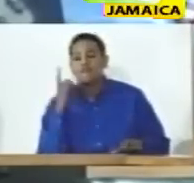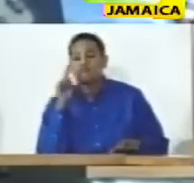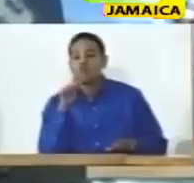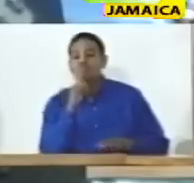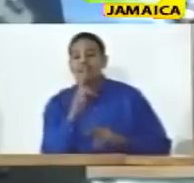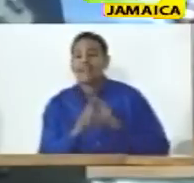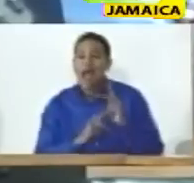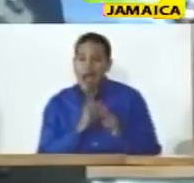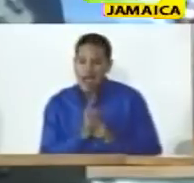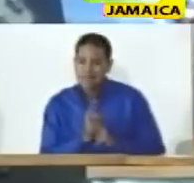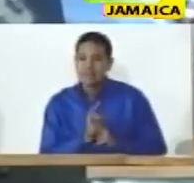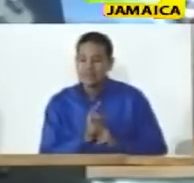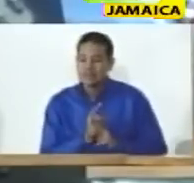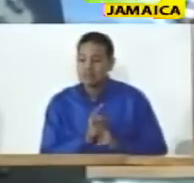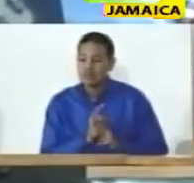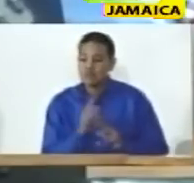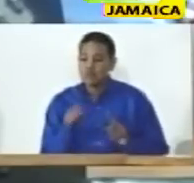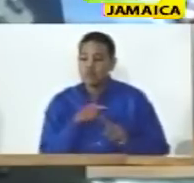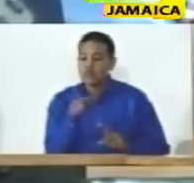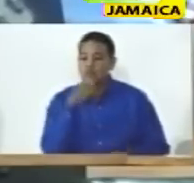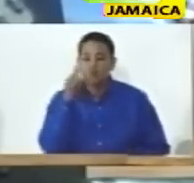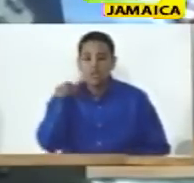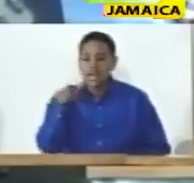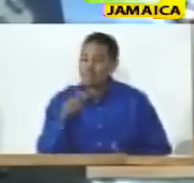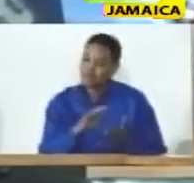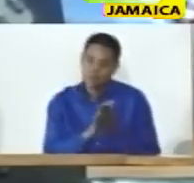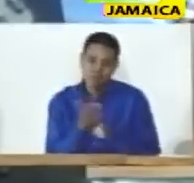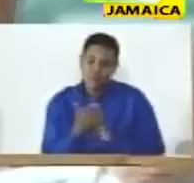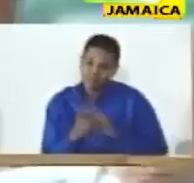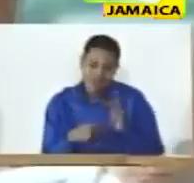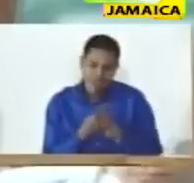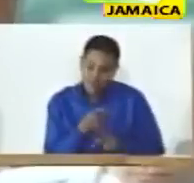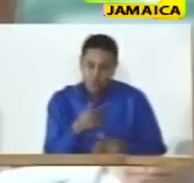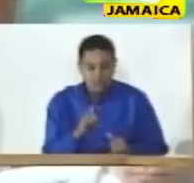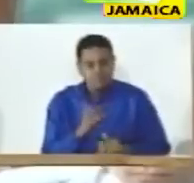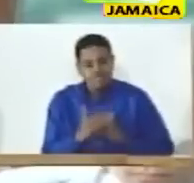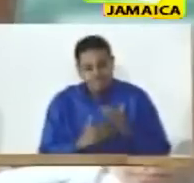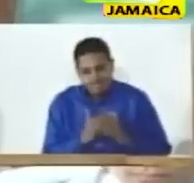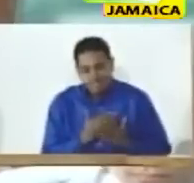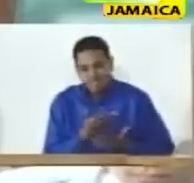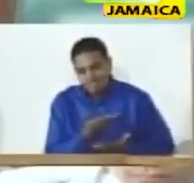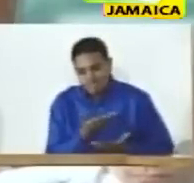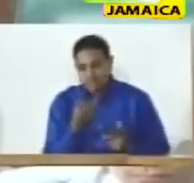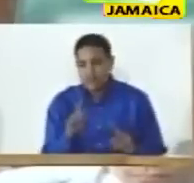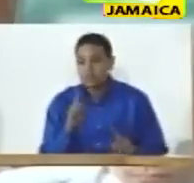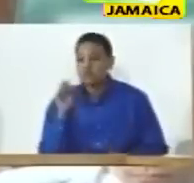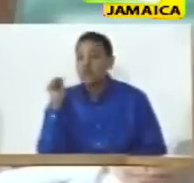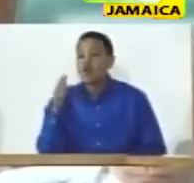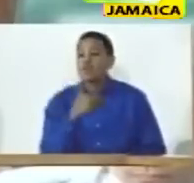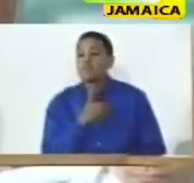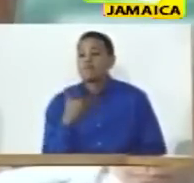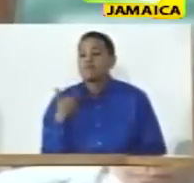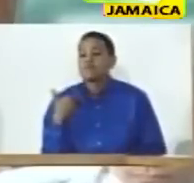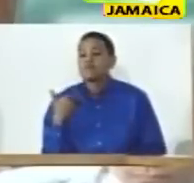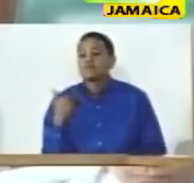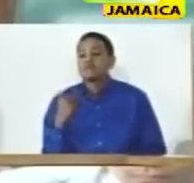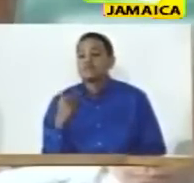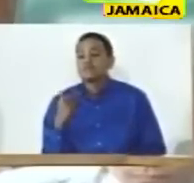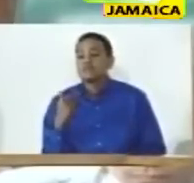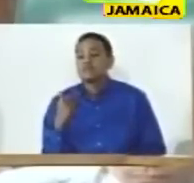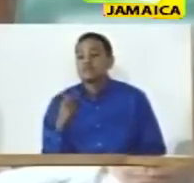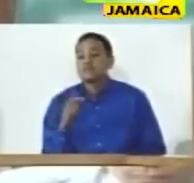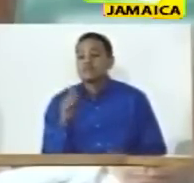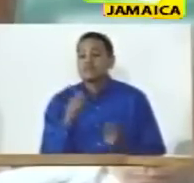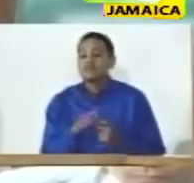kind when you did not have to be kind. And to all of my colleagues, particularly